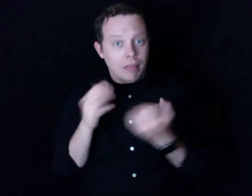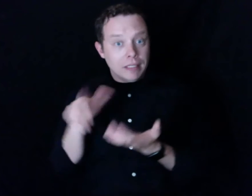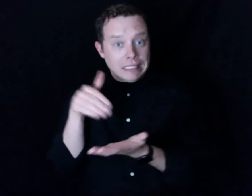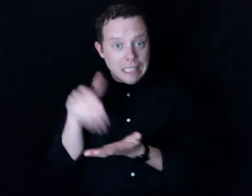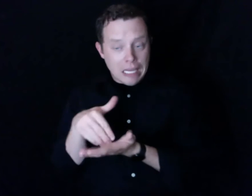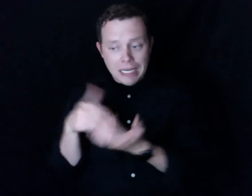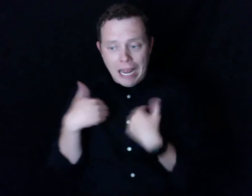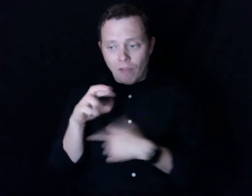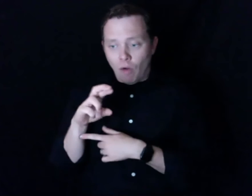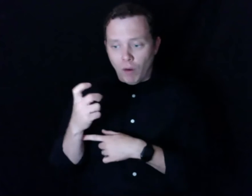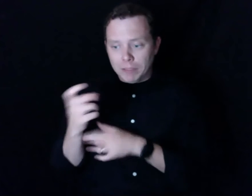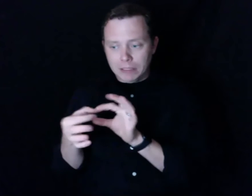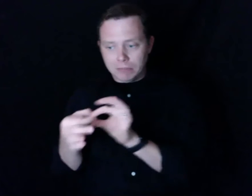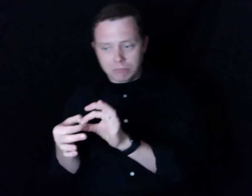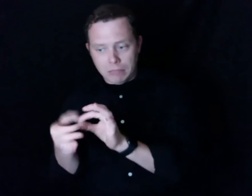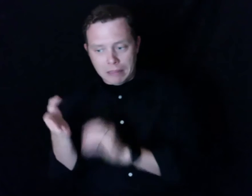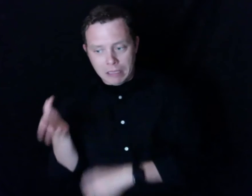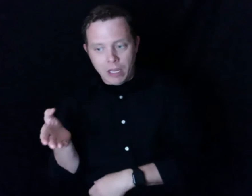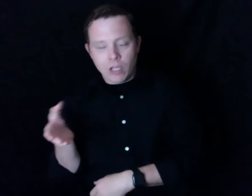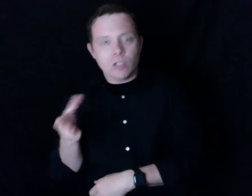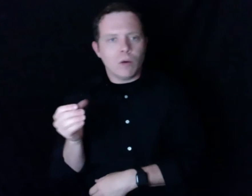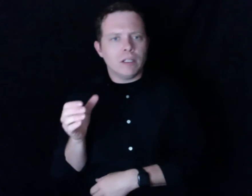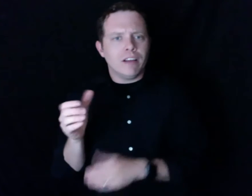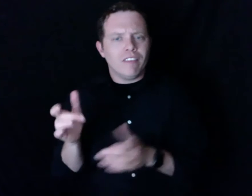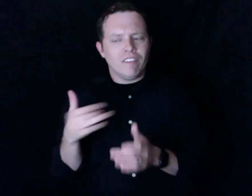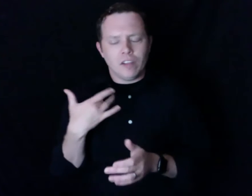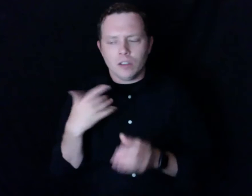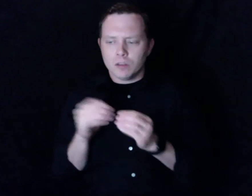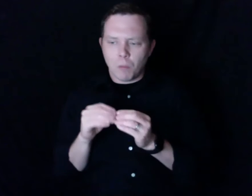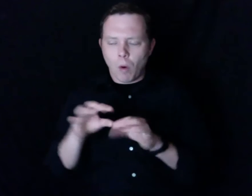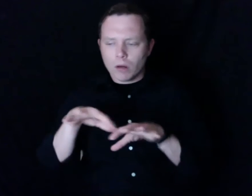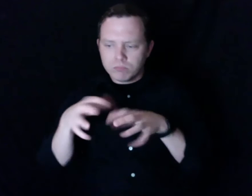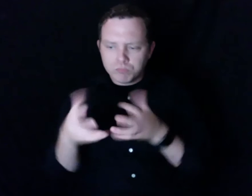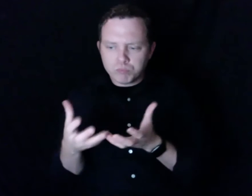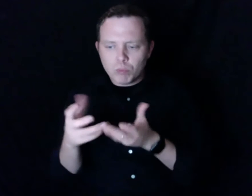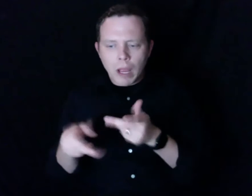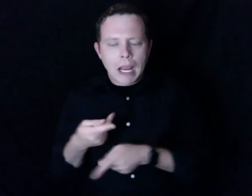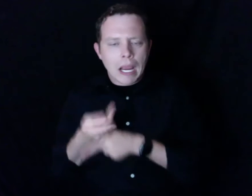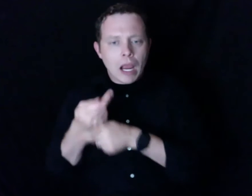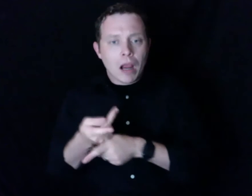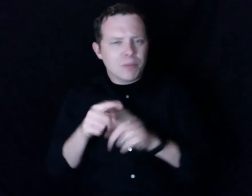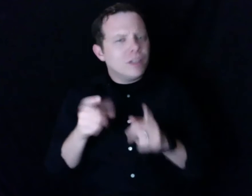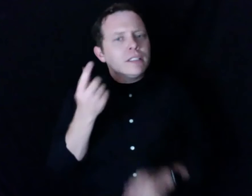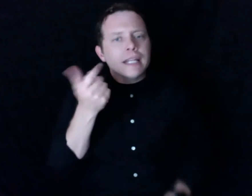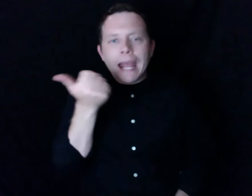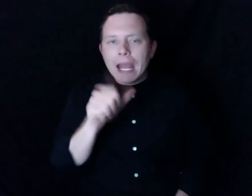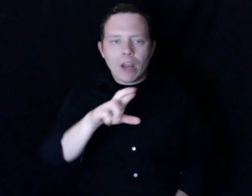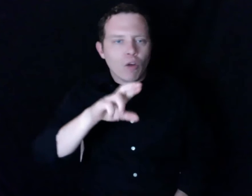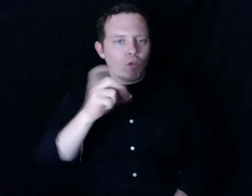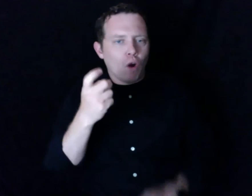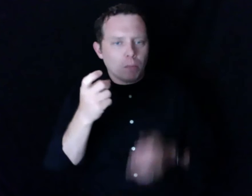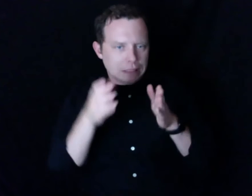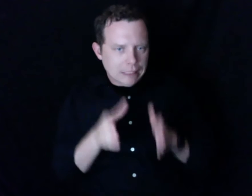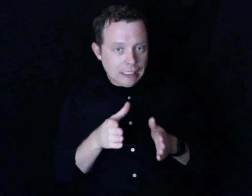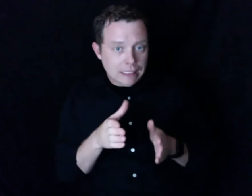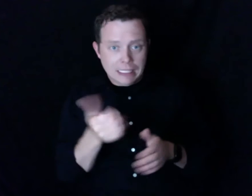care, your regular doctor's appointments, but any pharmacist at any location is going to be able to be a consultant